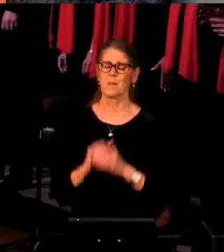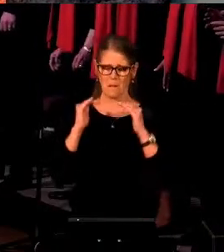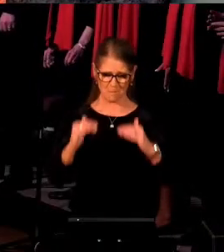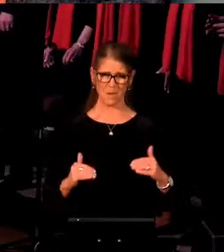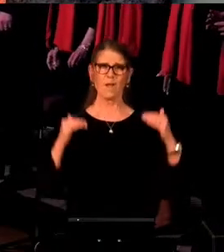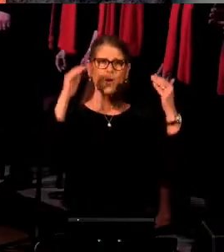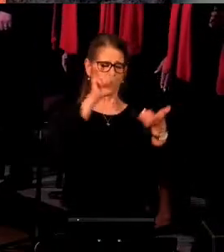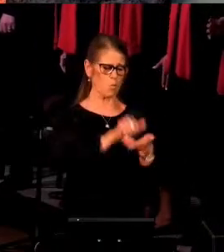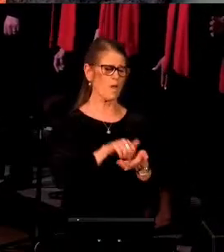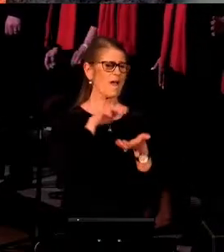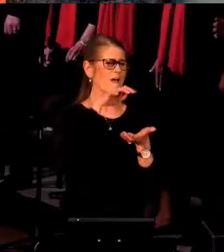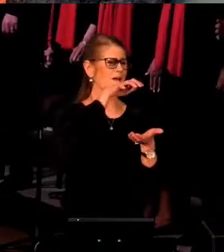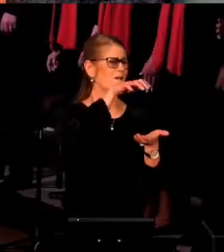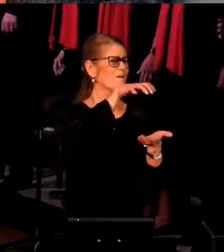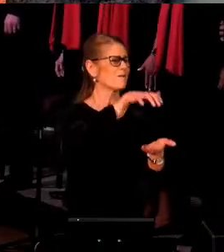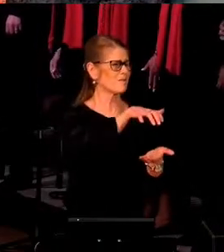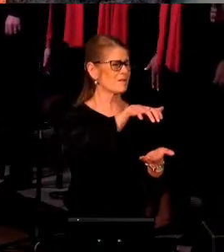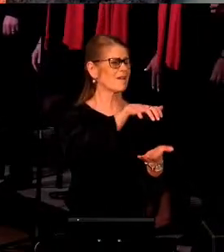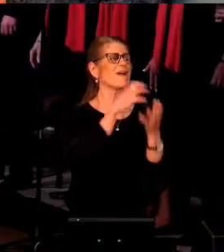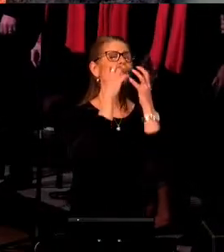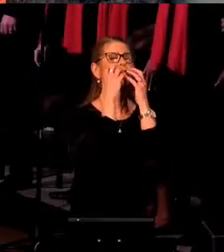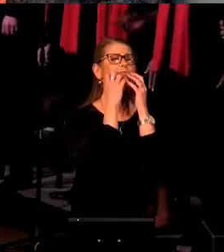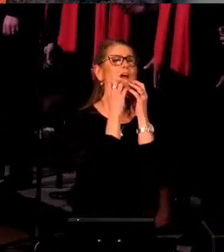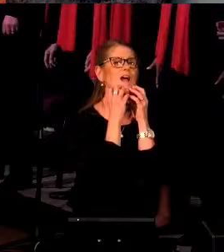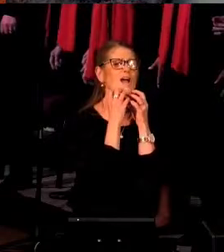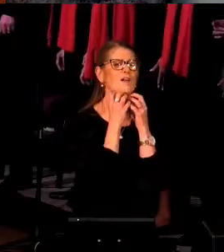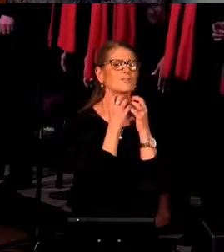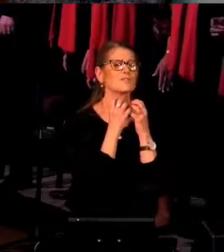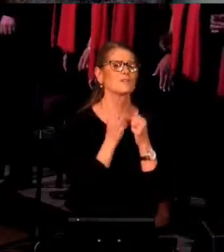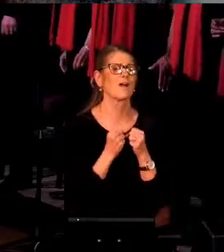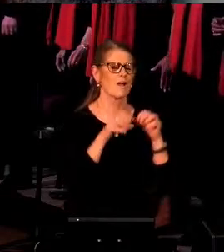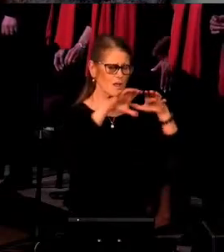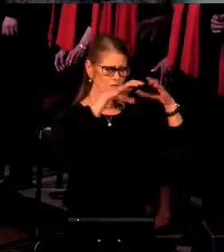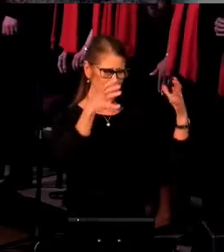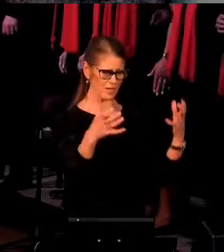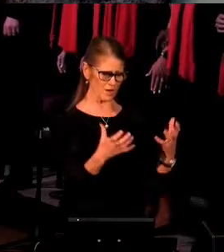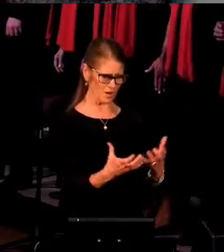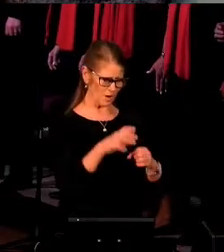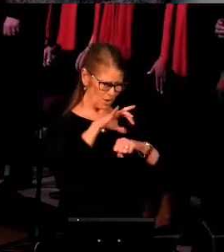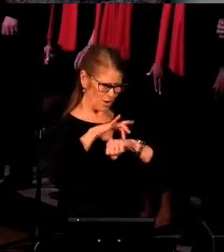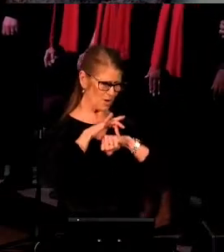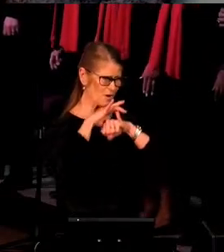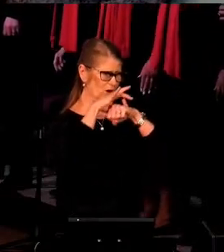wealth, above all wealth and treasures of the